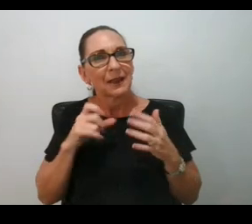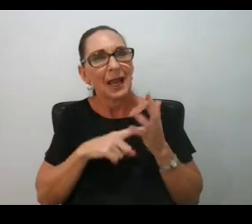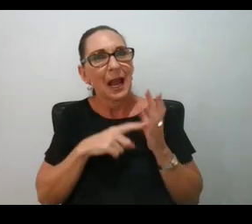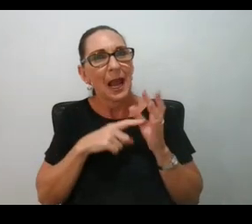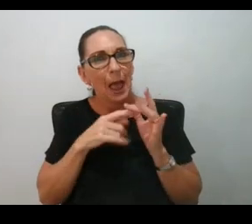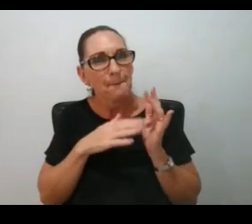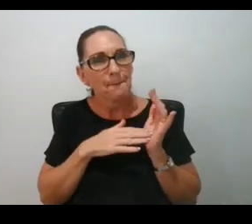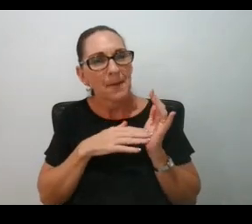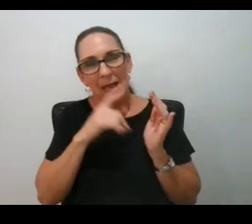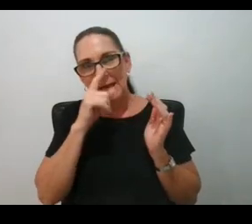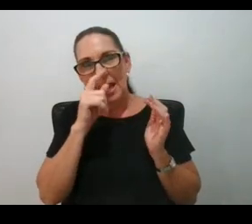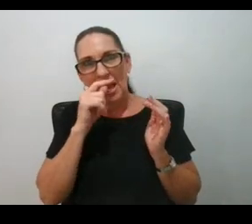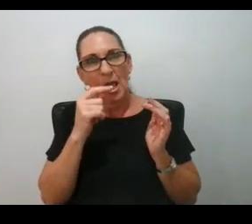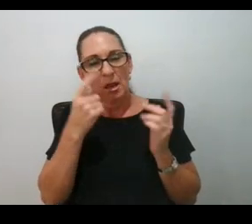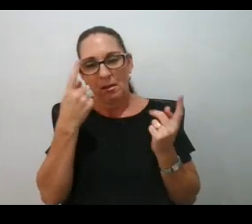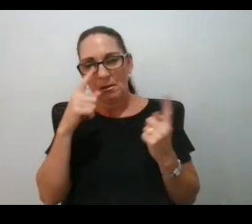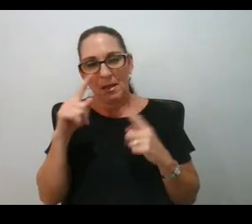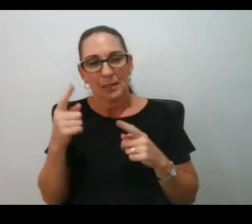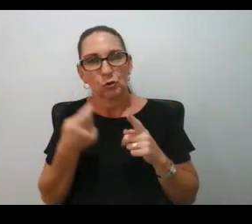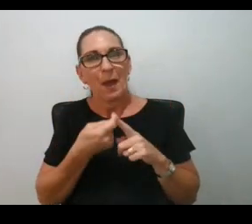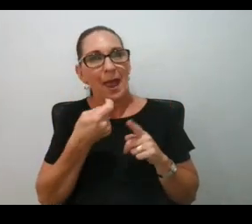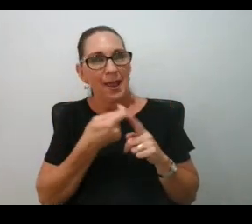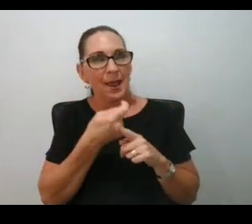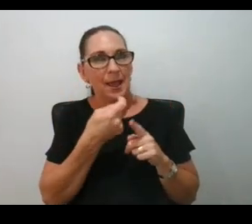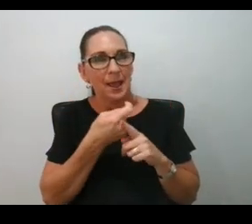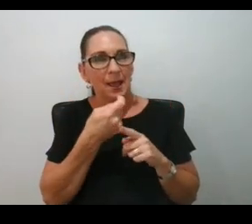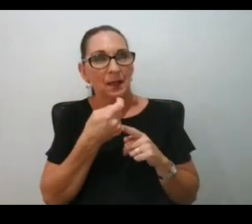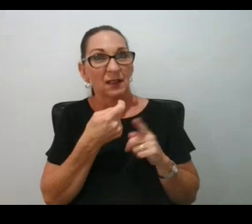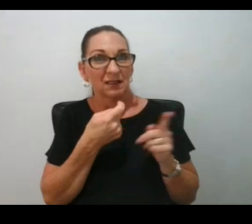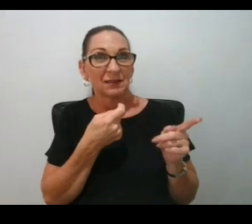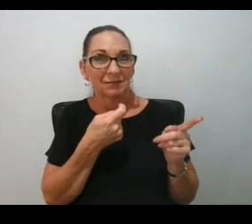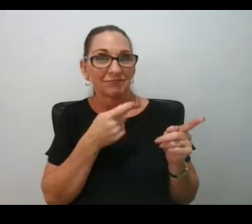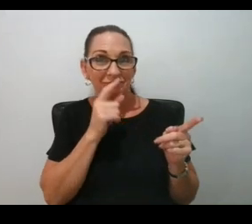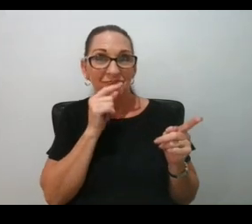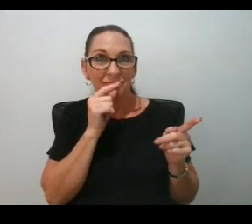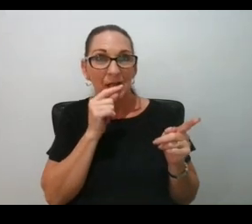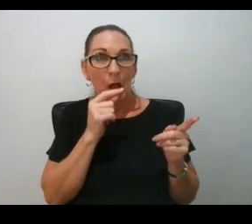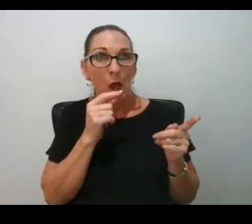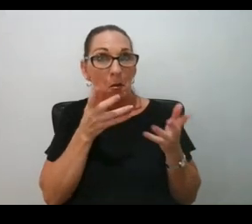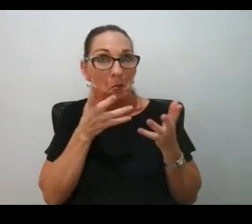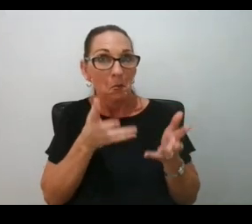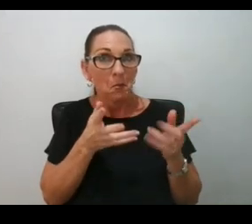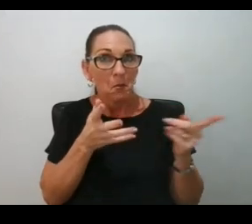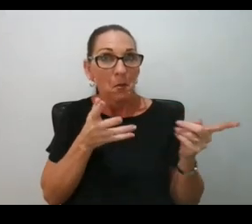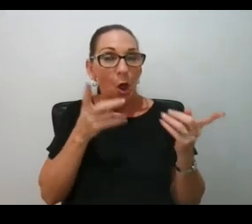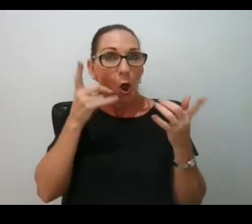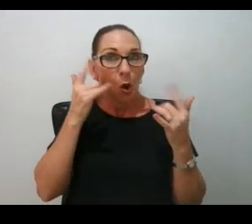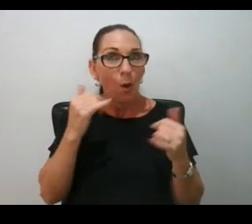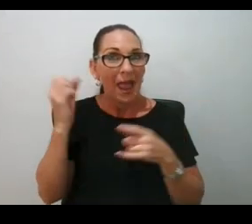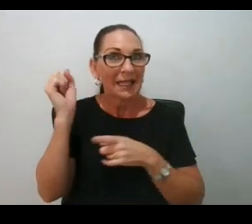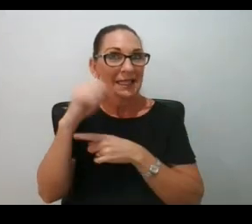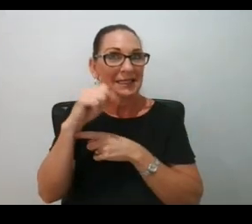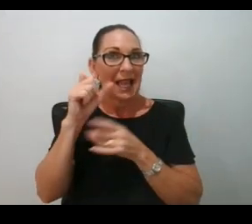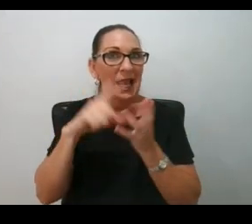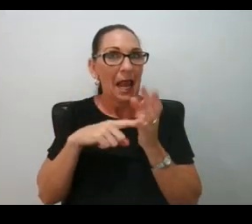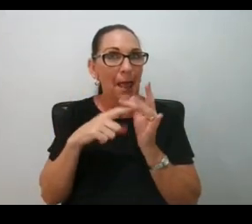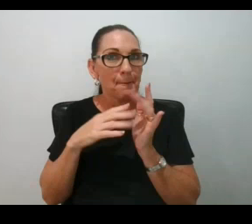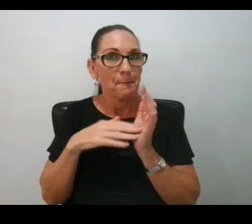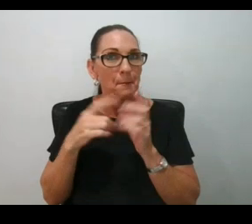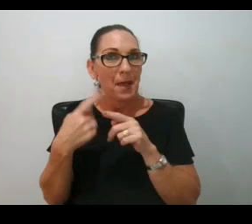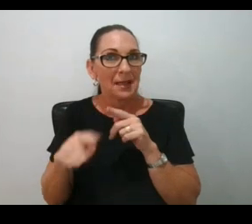term. Okay. That is a plan out of it, assuming the lawyer says, yes, you've got a claim. If the lawyer says, no, you haven't